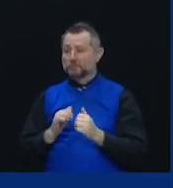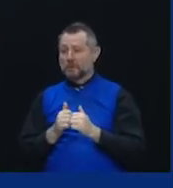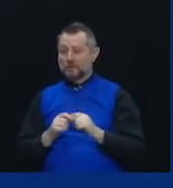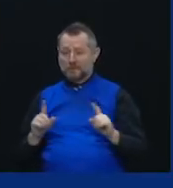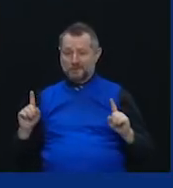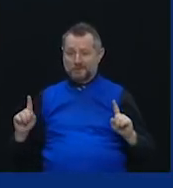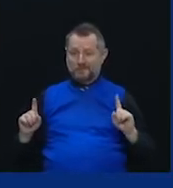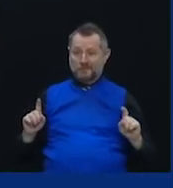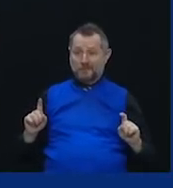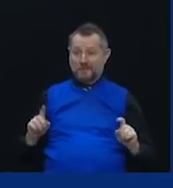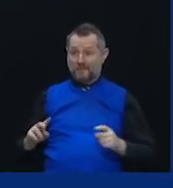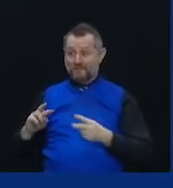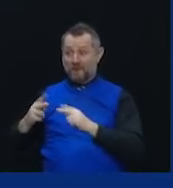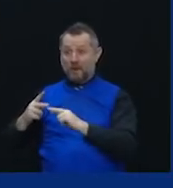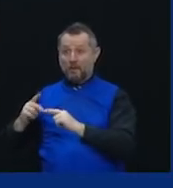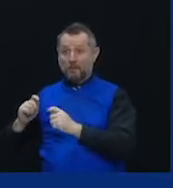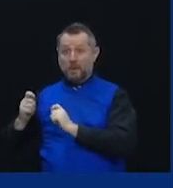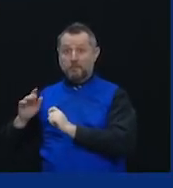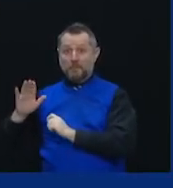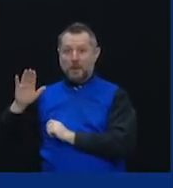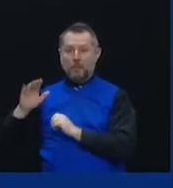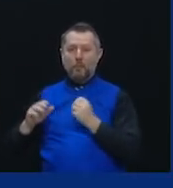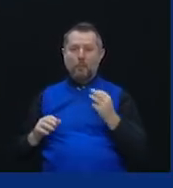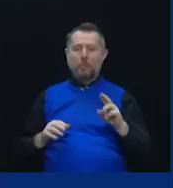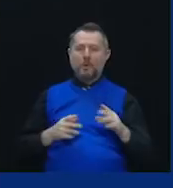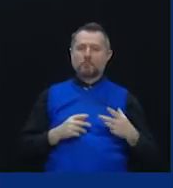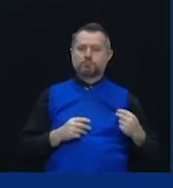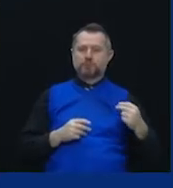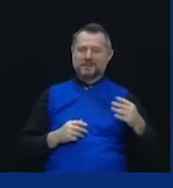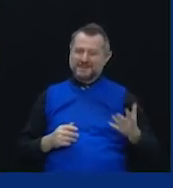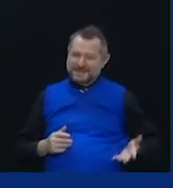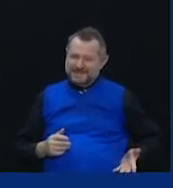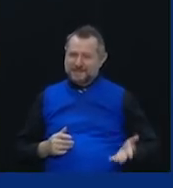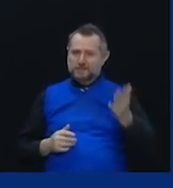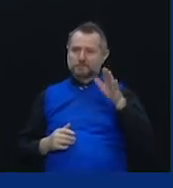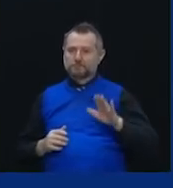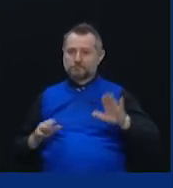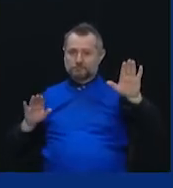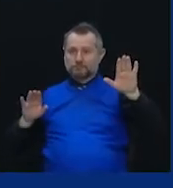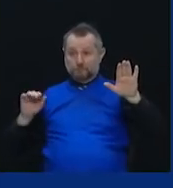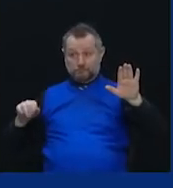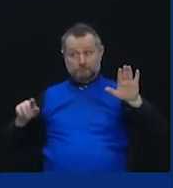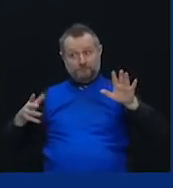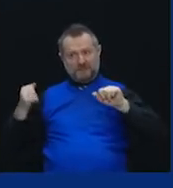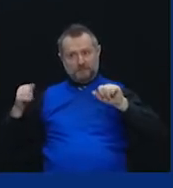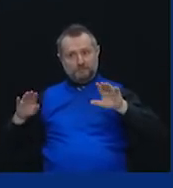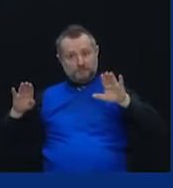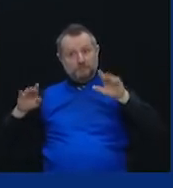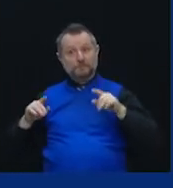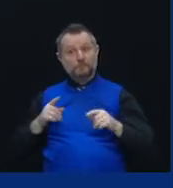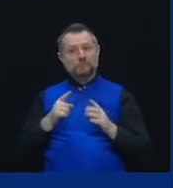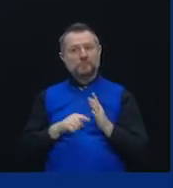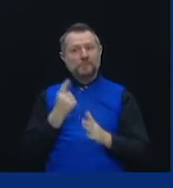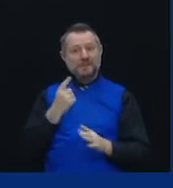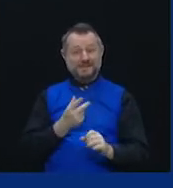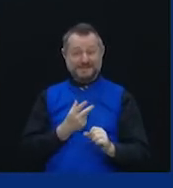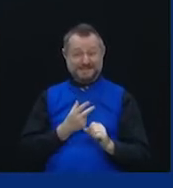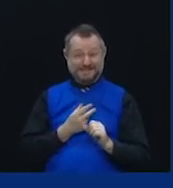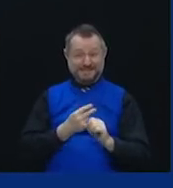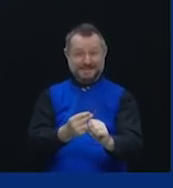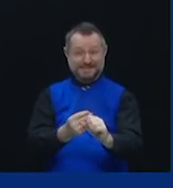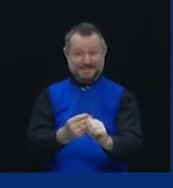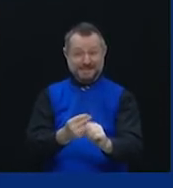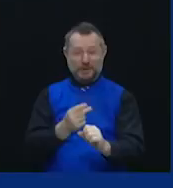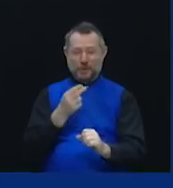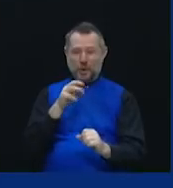is very real, and it is intensifying. The sooner we can hit critical mass, the faster we will stop